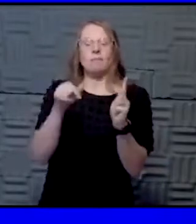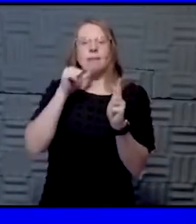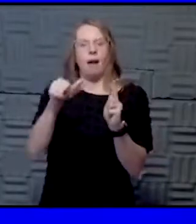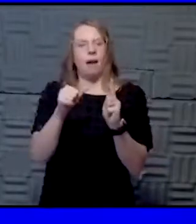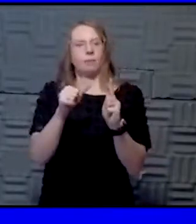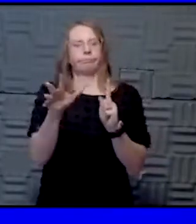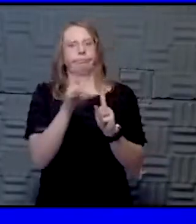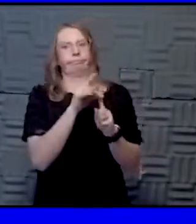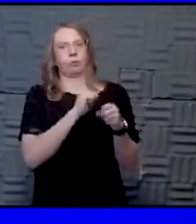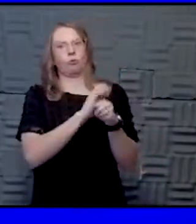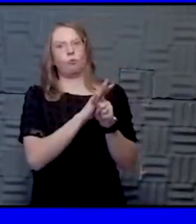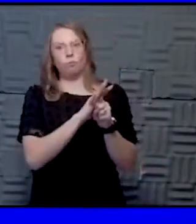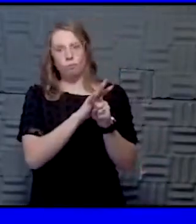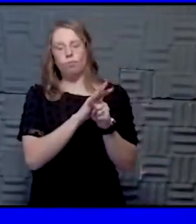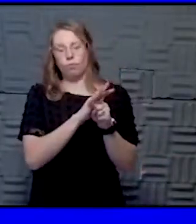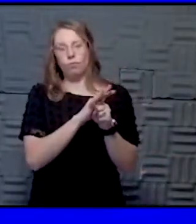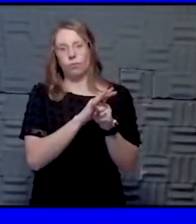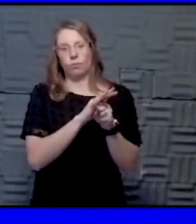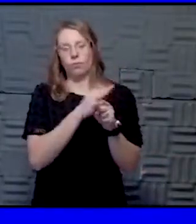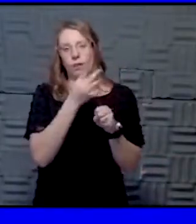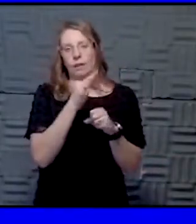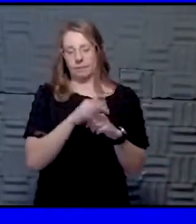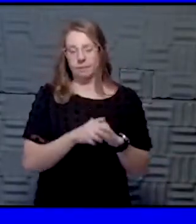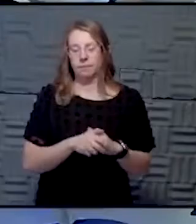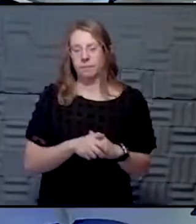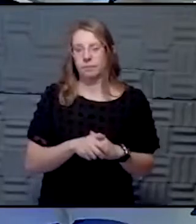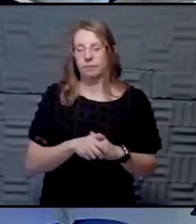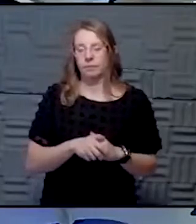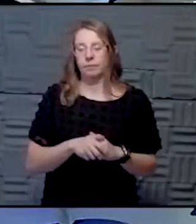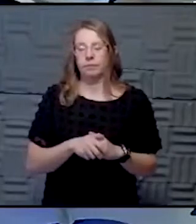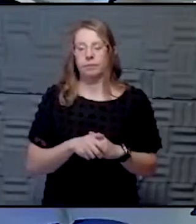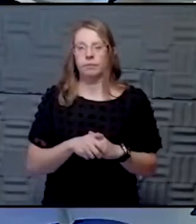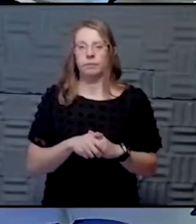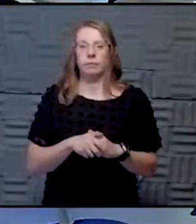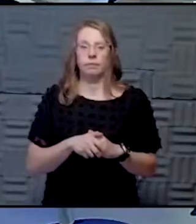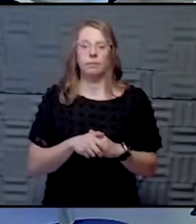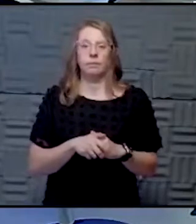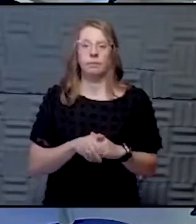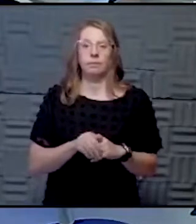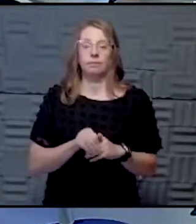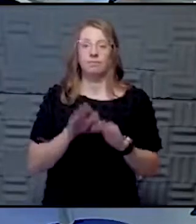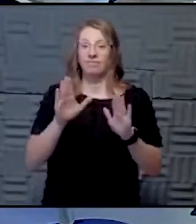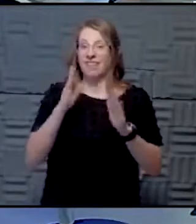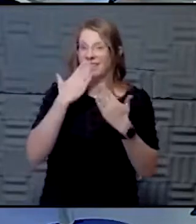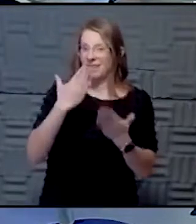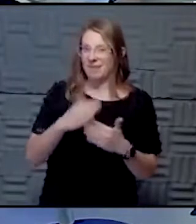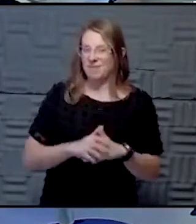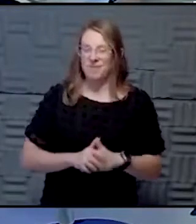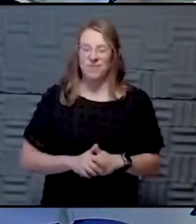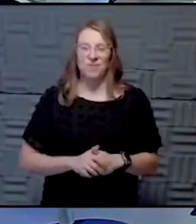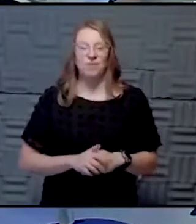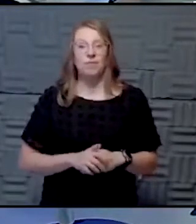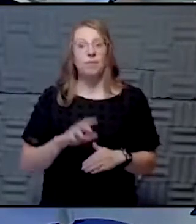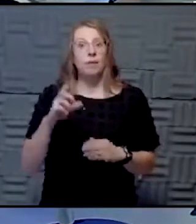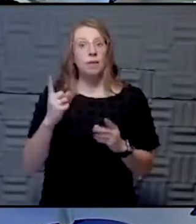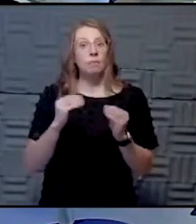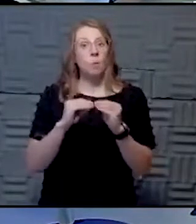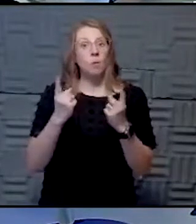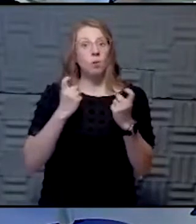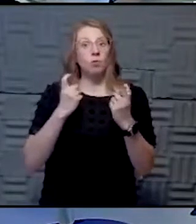with coronavirus, despite all the measures that we're taking. So. Great, thank you. Thank you. Other